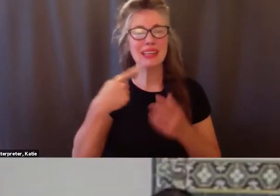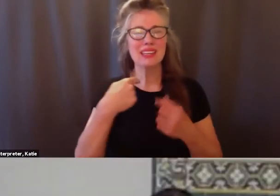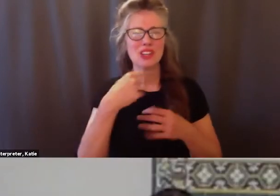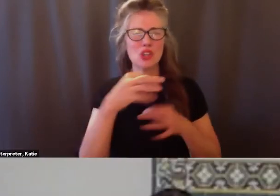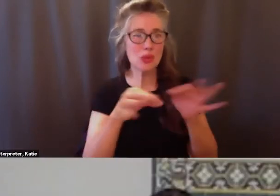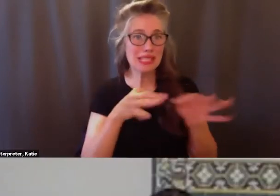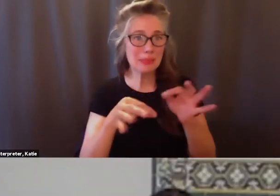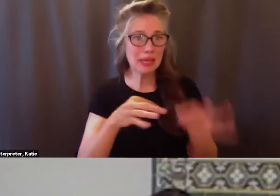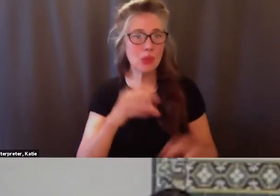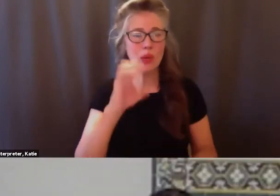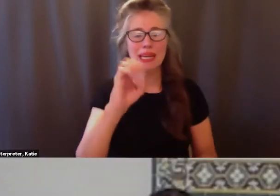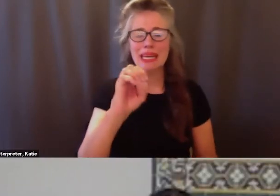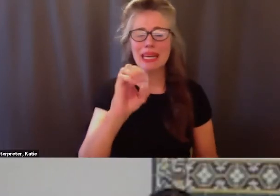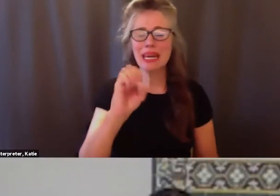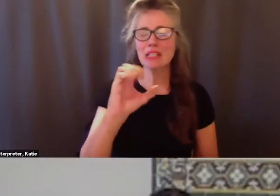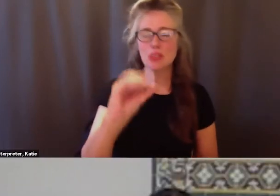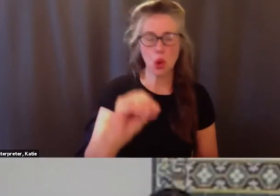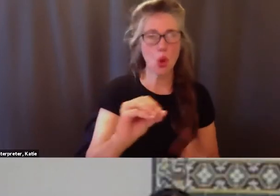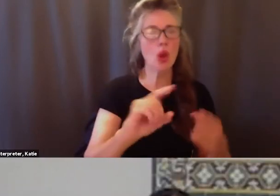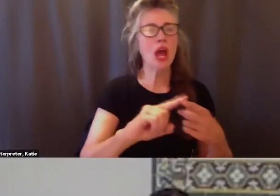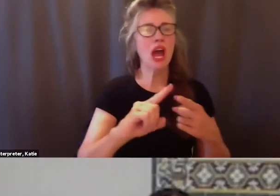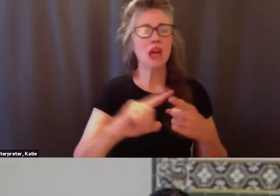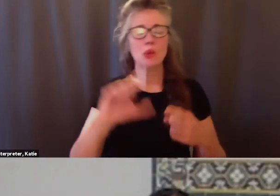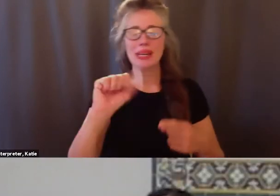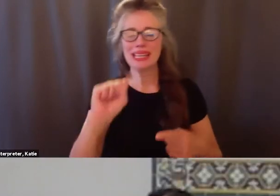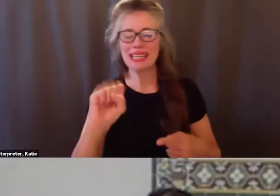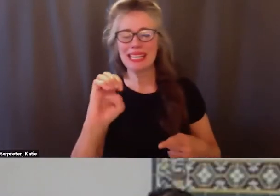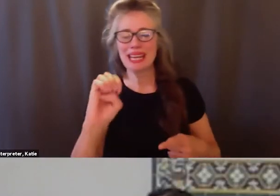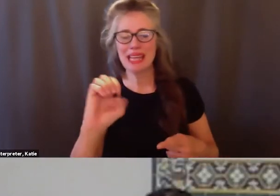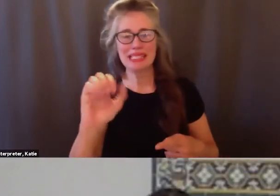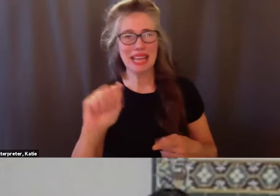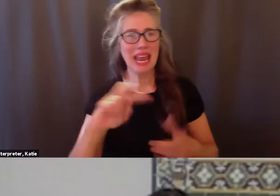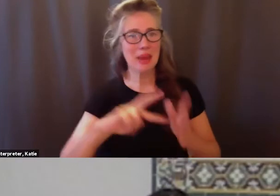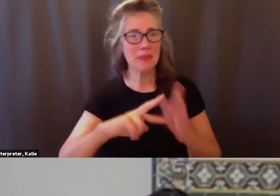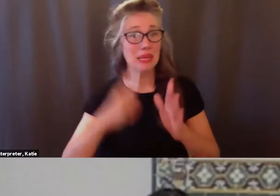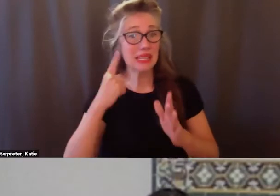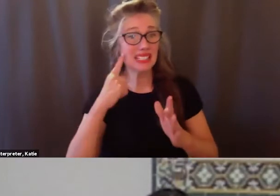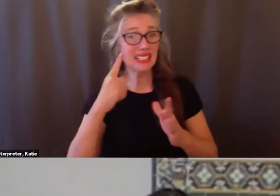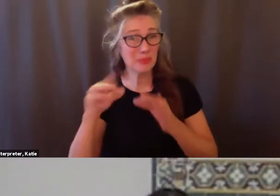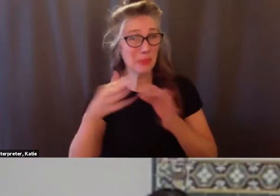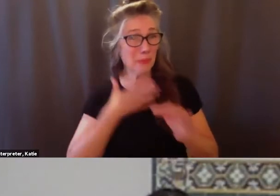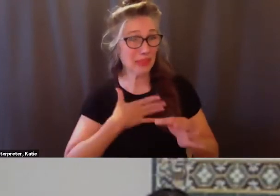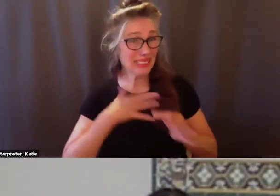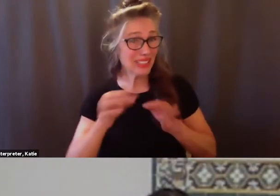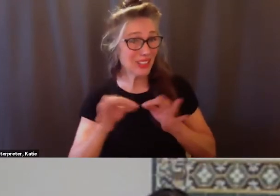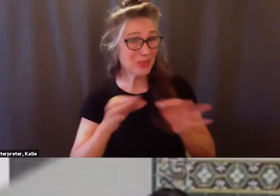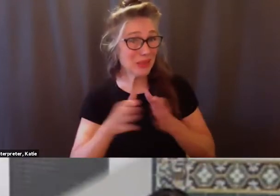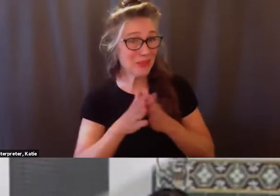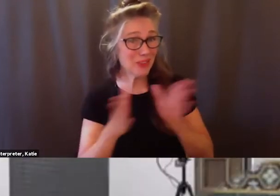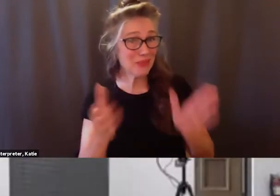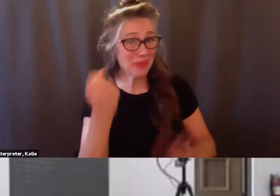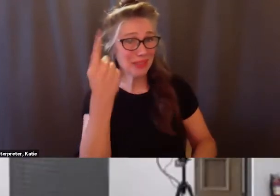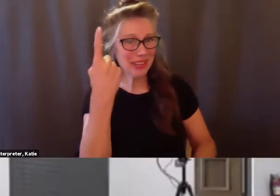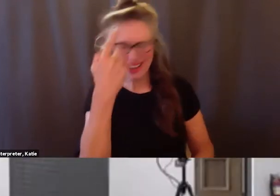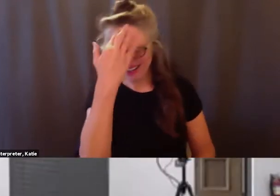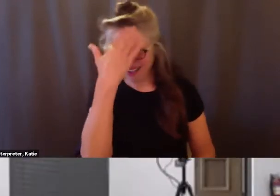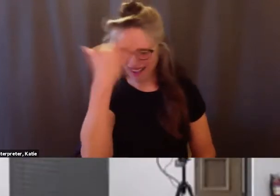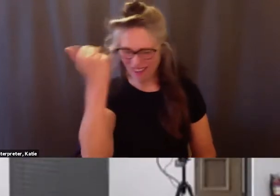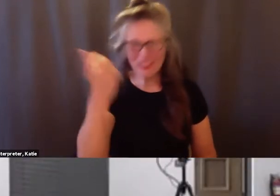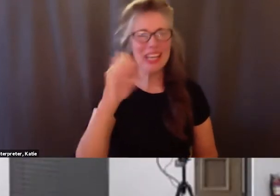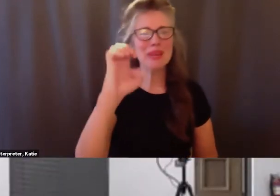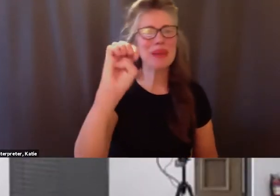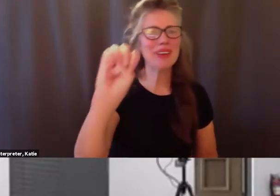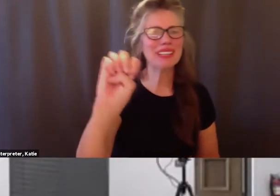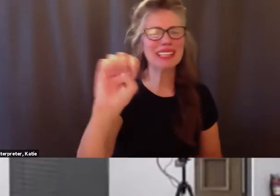we're saying that, but can you explain that funding source for the public? Right. It's I'm blanking on the ELO